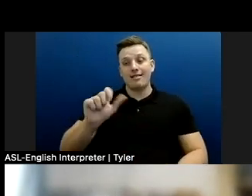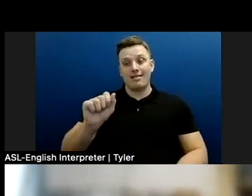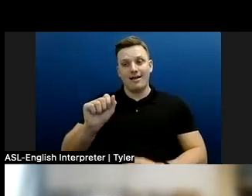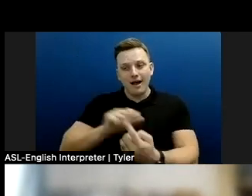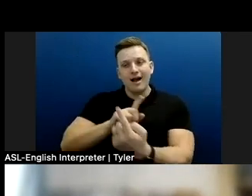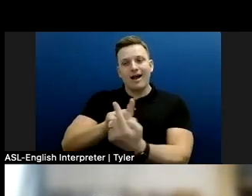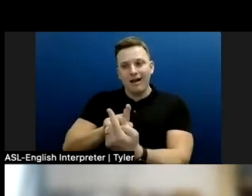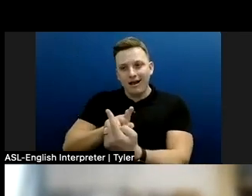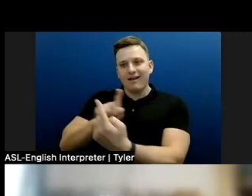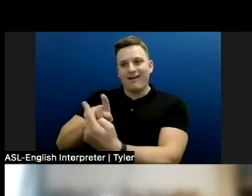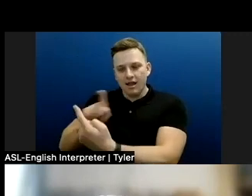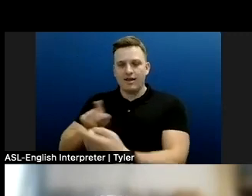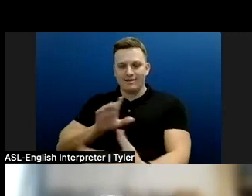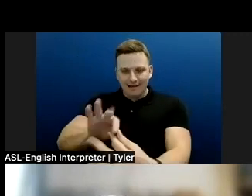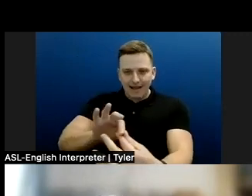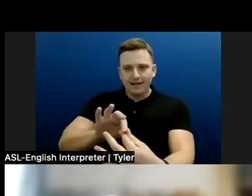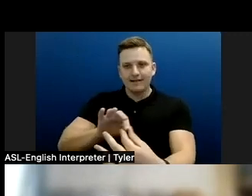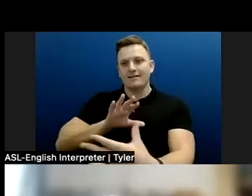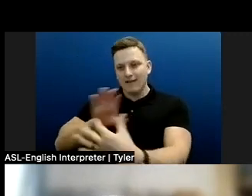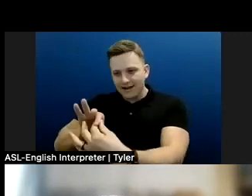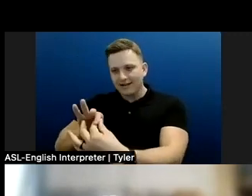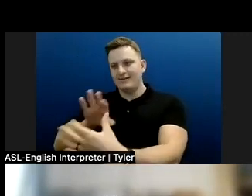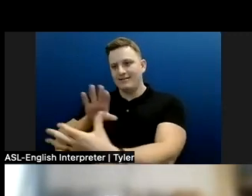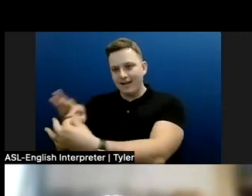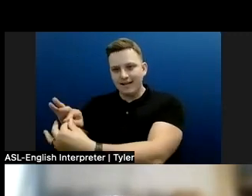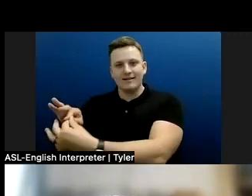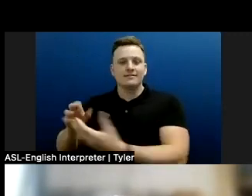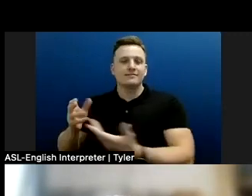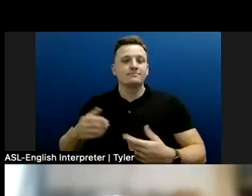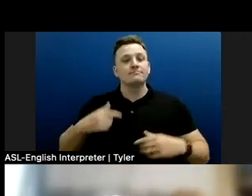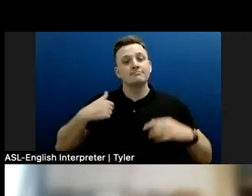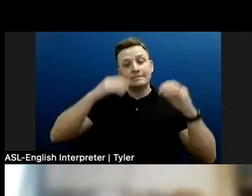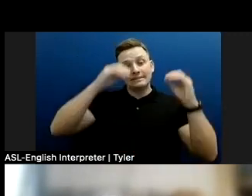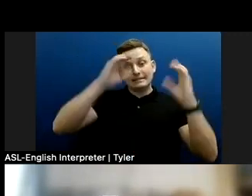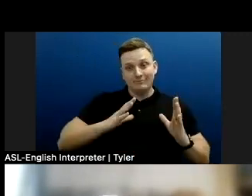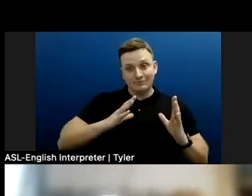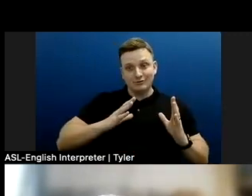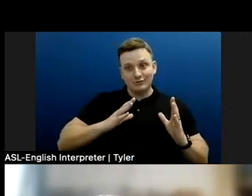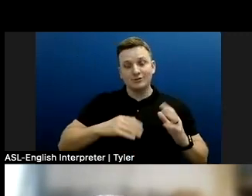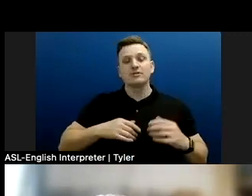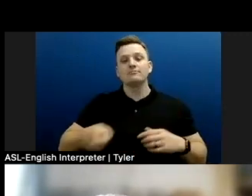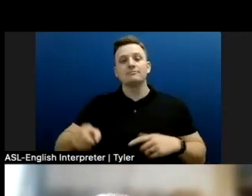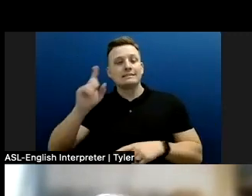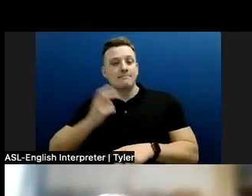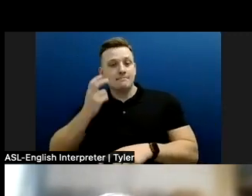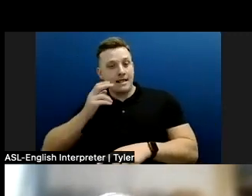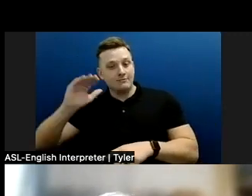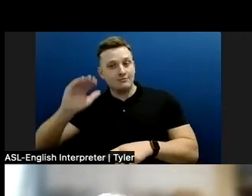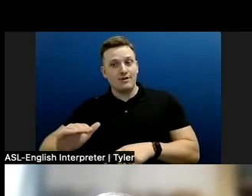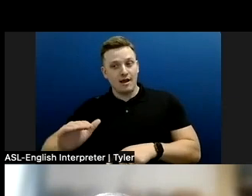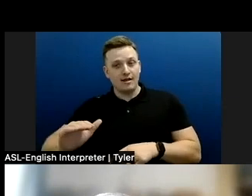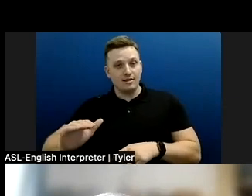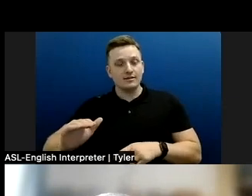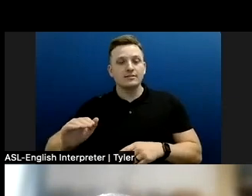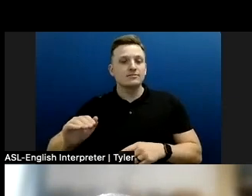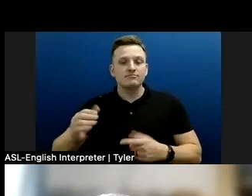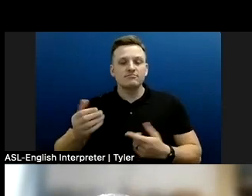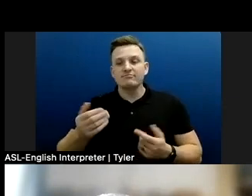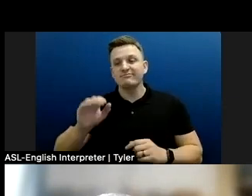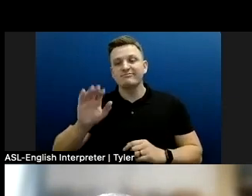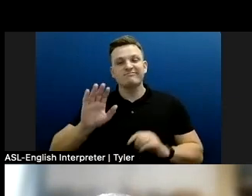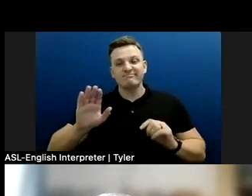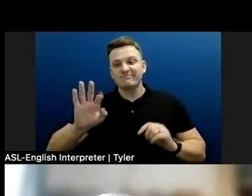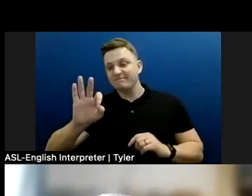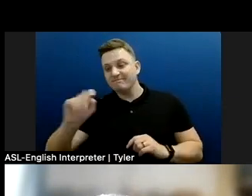people. And if we see a teacher interacting with a deaf-blind child just around the feet or around movements